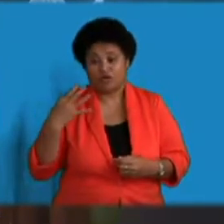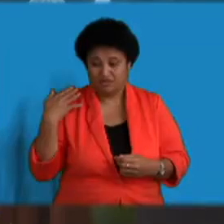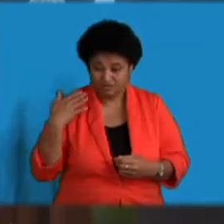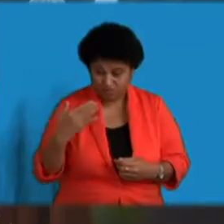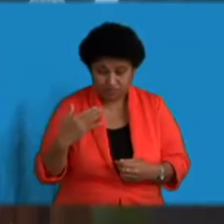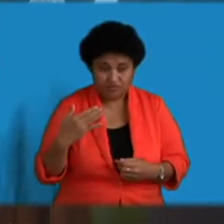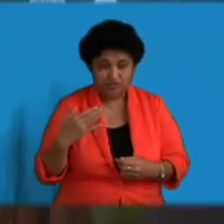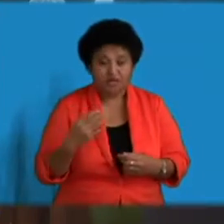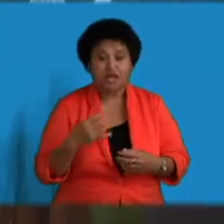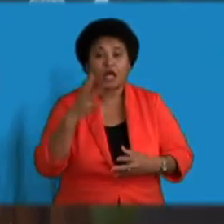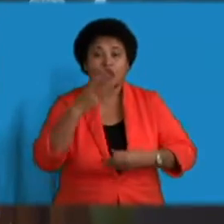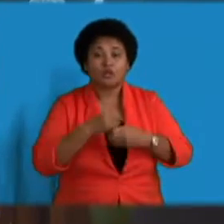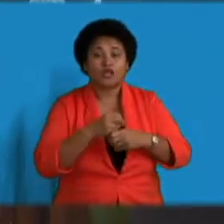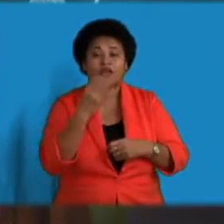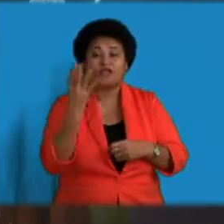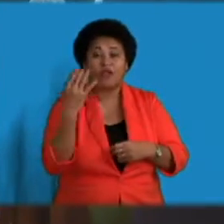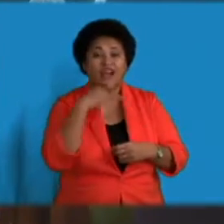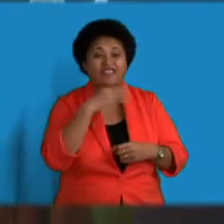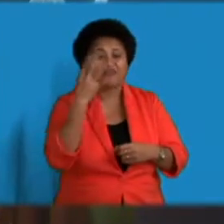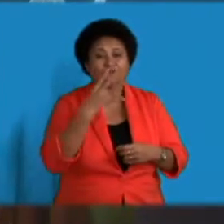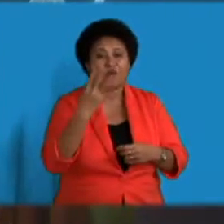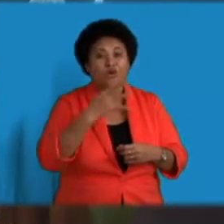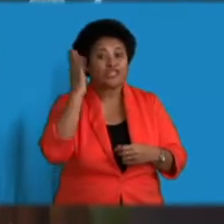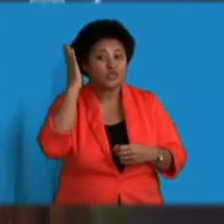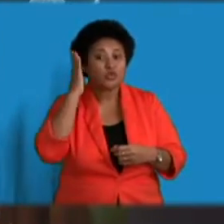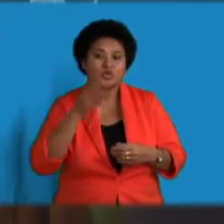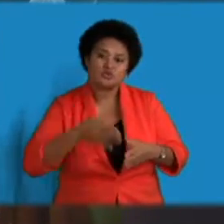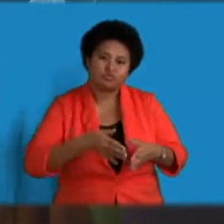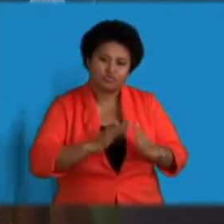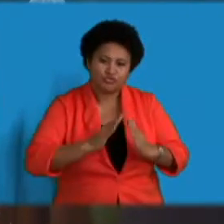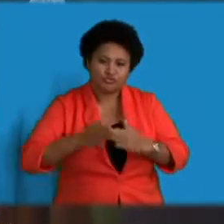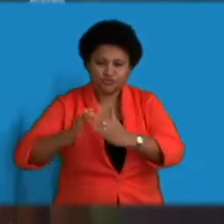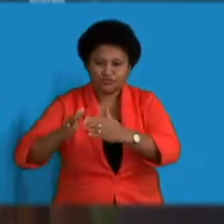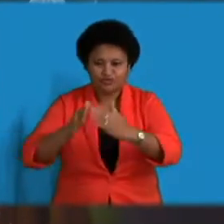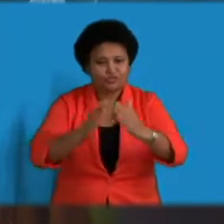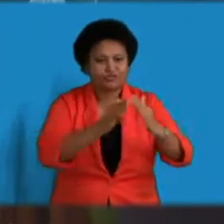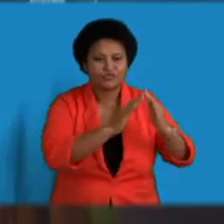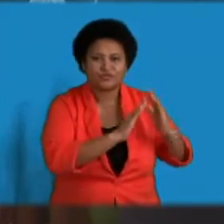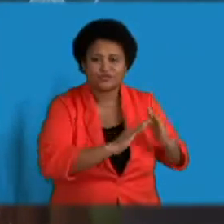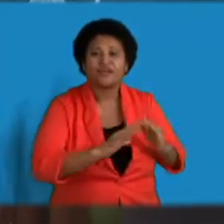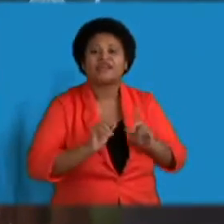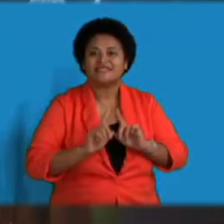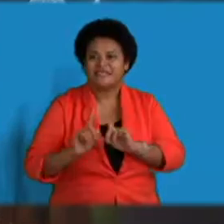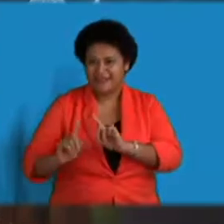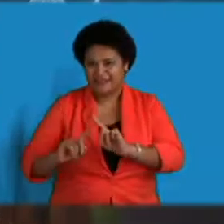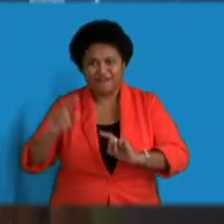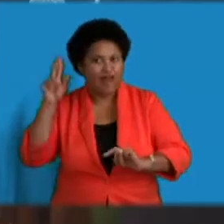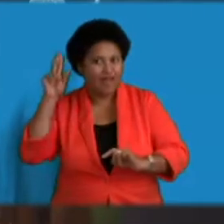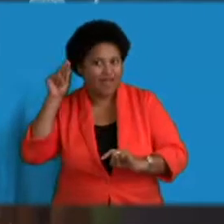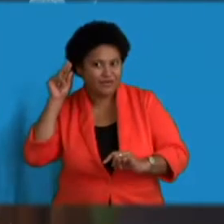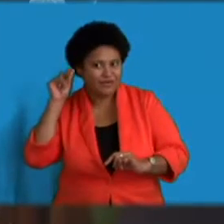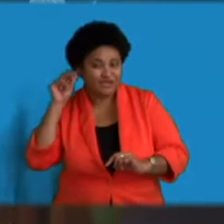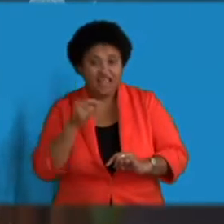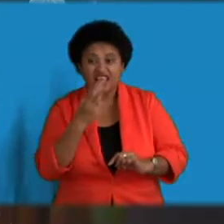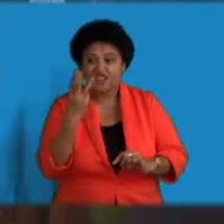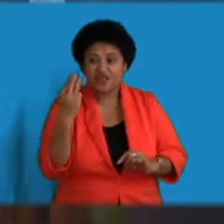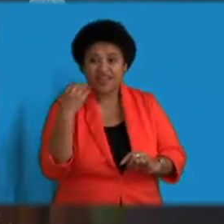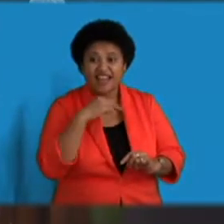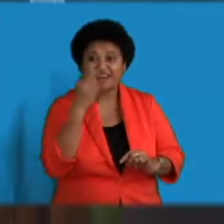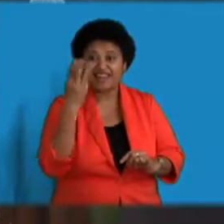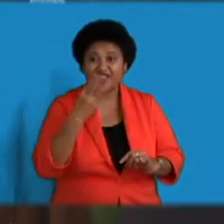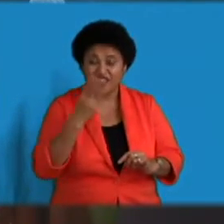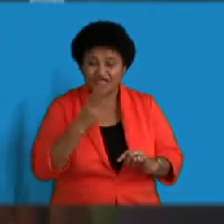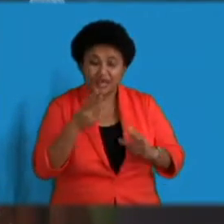total of 414 school libraries were set up, Madam Speaker. This included 313 setups in primary